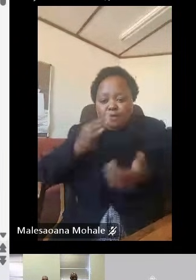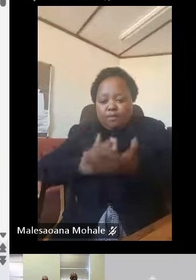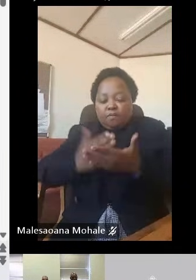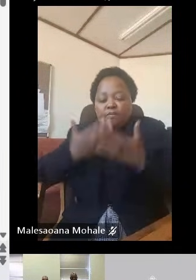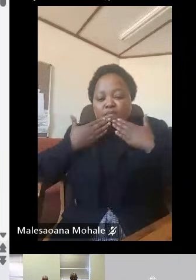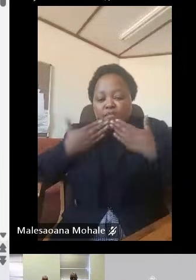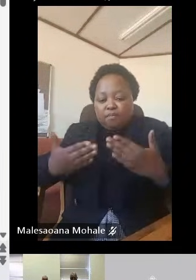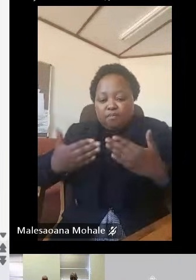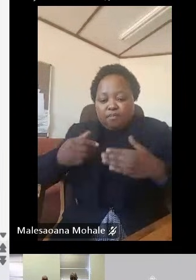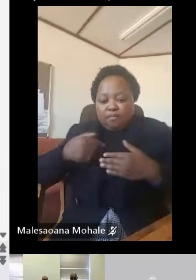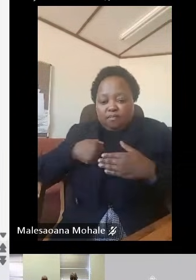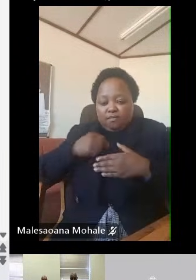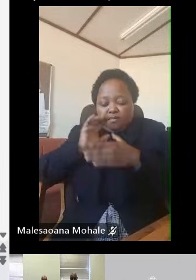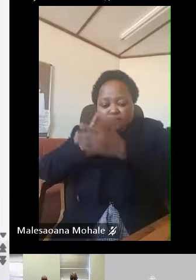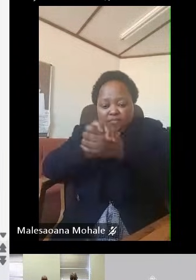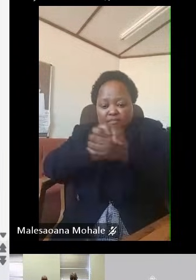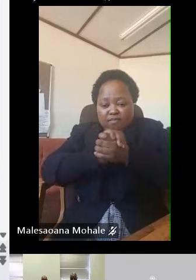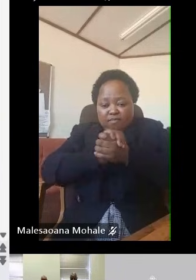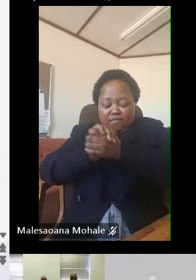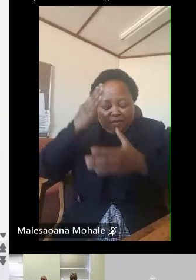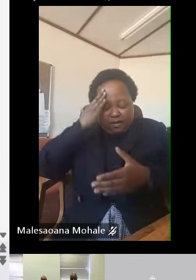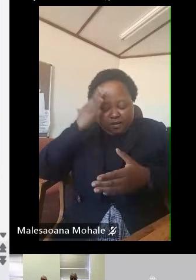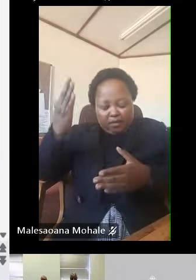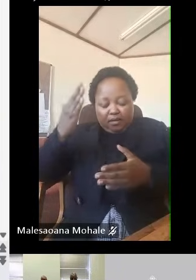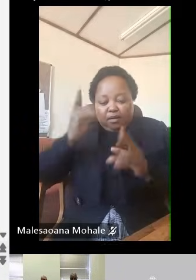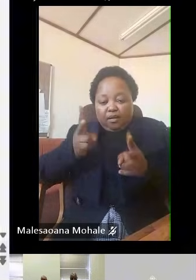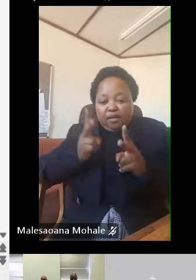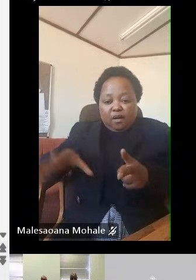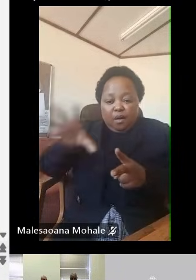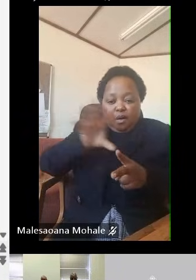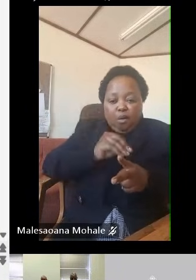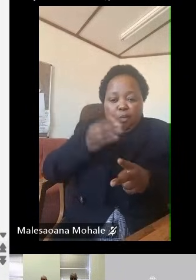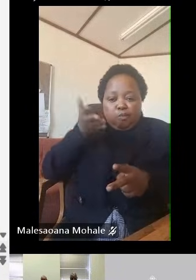to everyone who has attended the webinar.